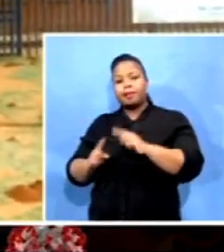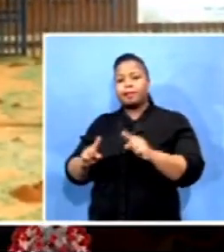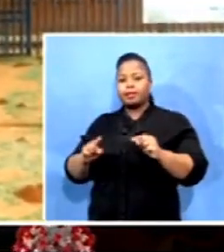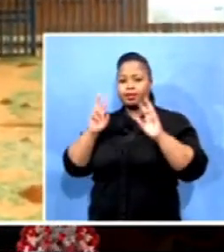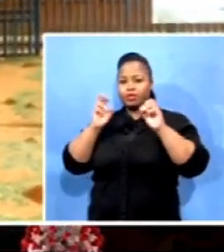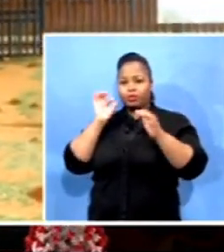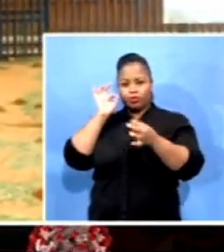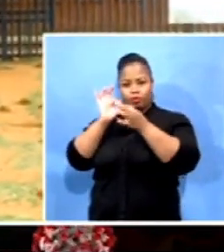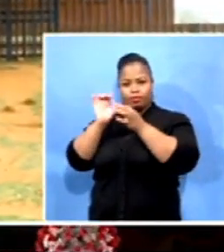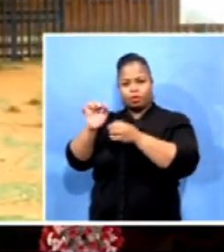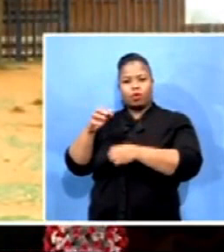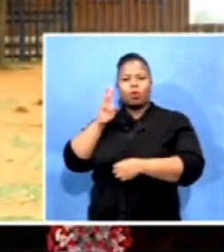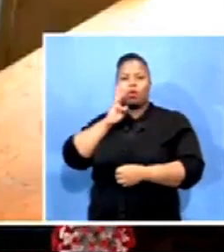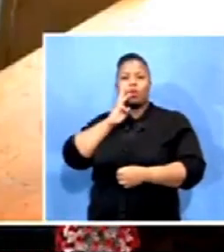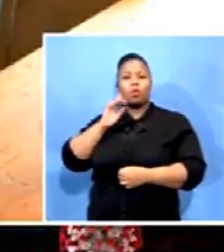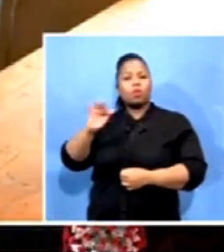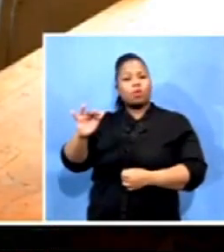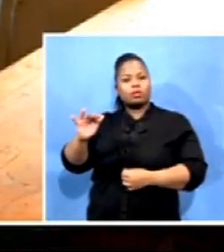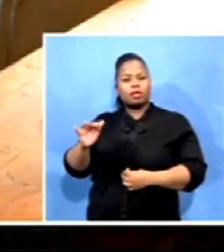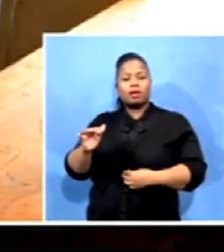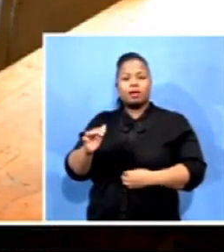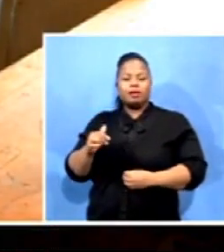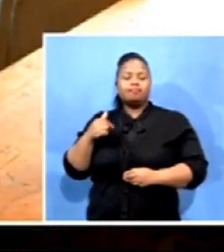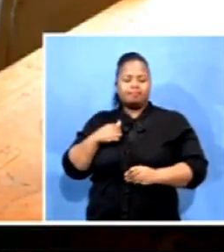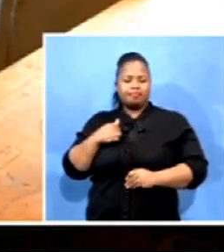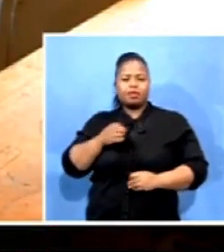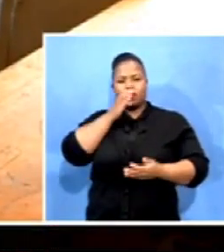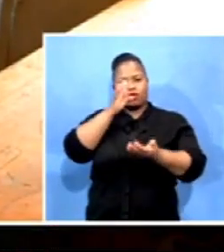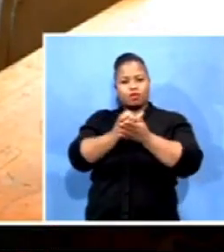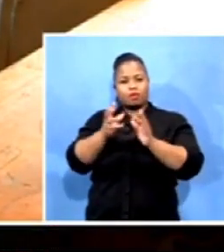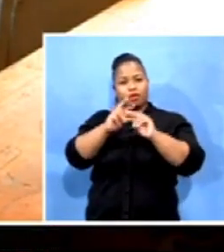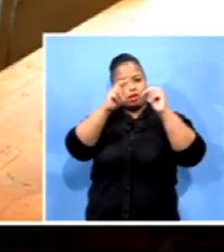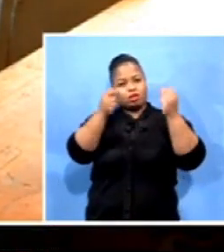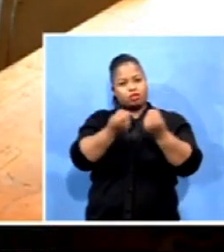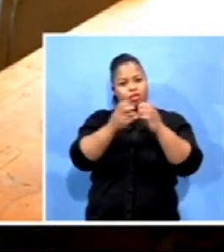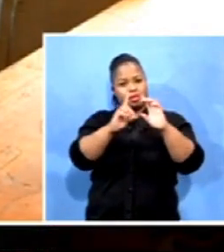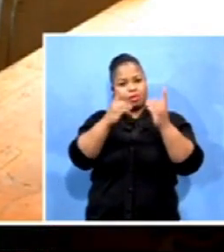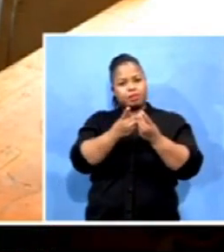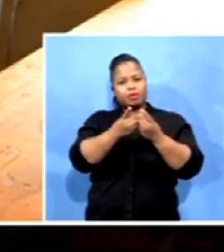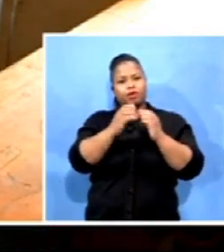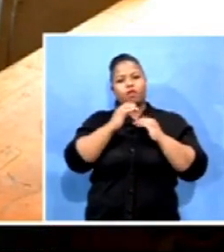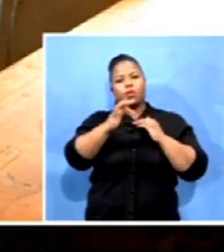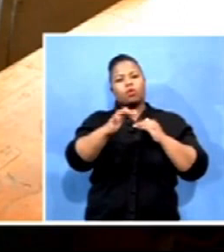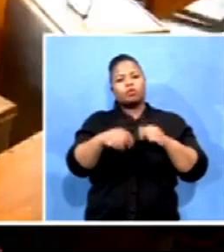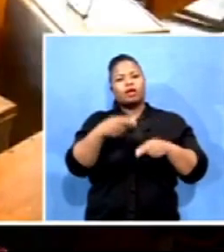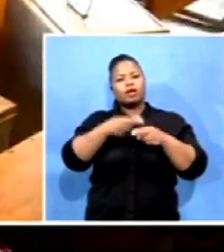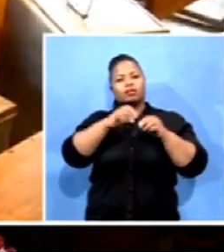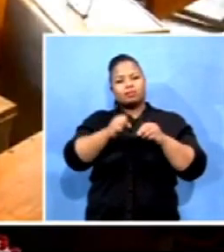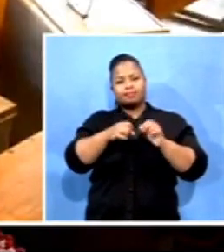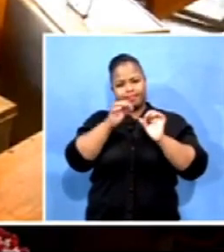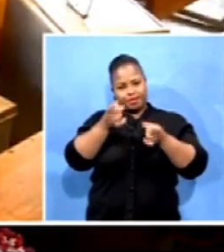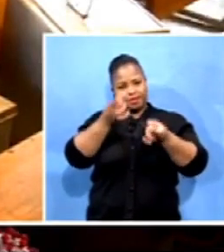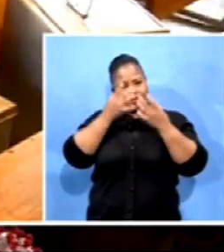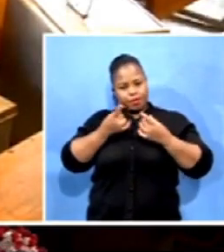I can confirm that the National Department of Water and Sanitation has actually indicated since yesterday that they will